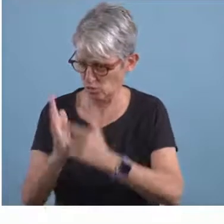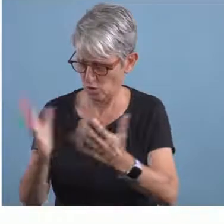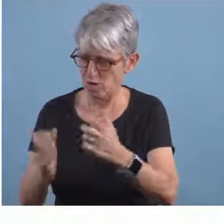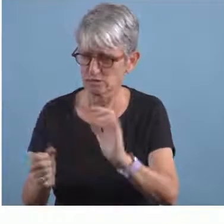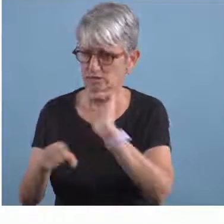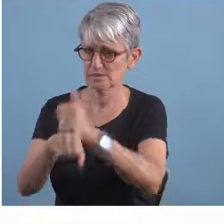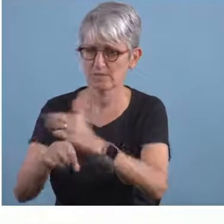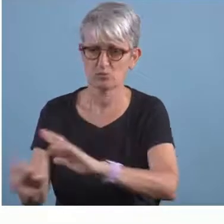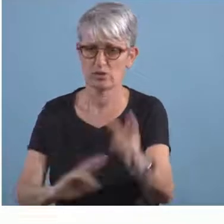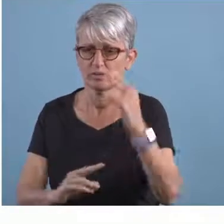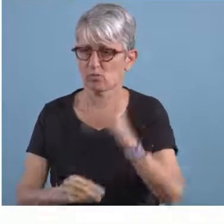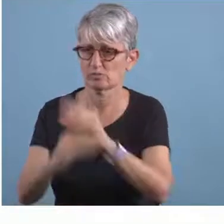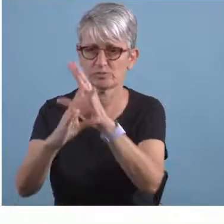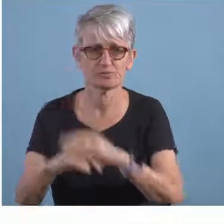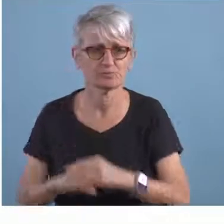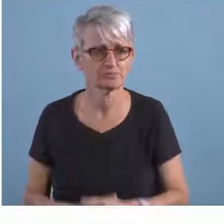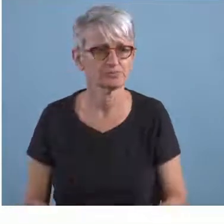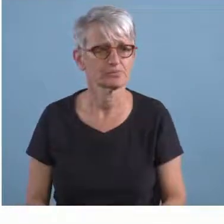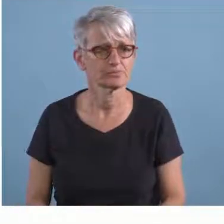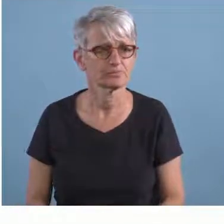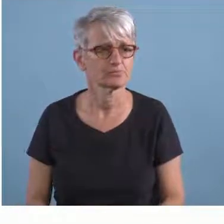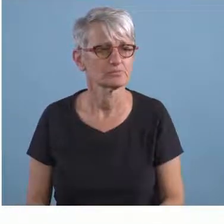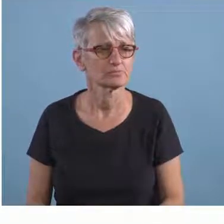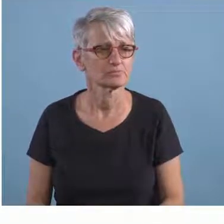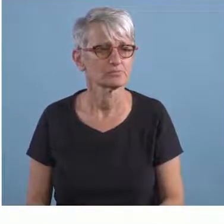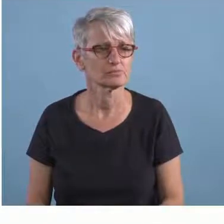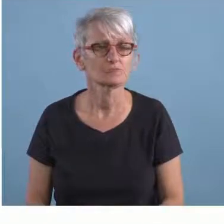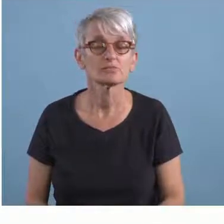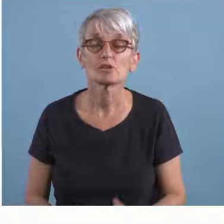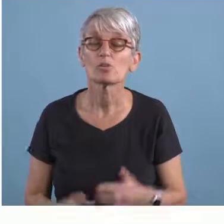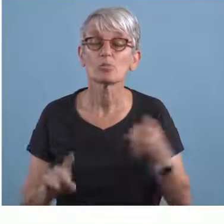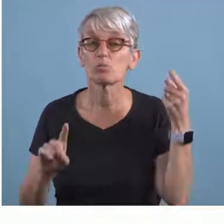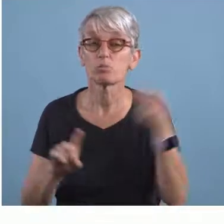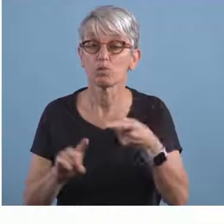so that they have access that they want. I think the key is